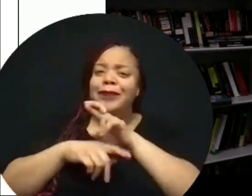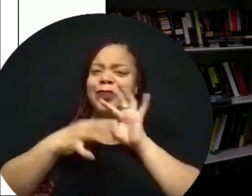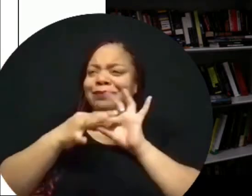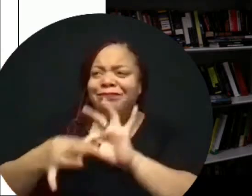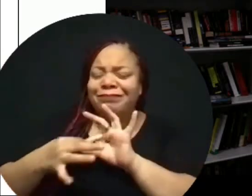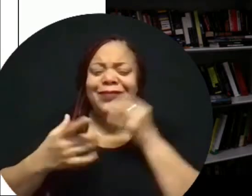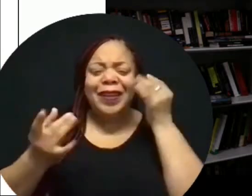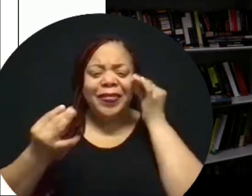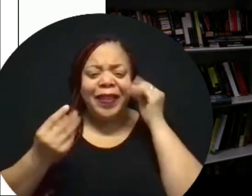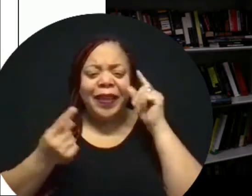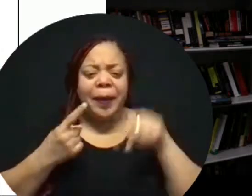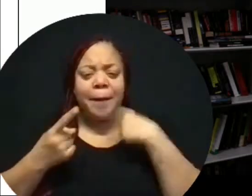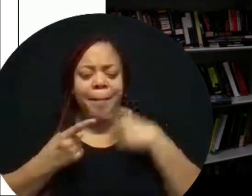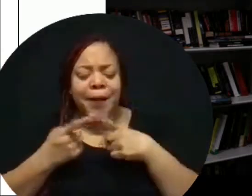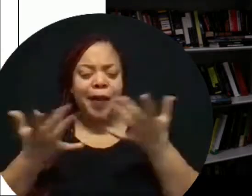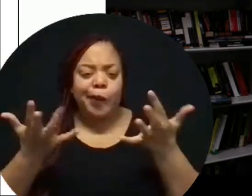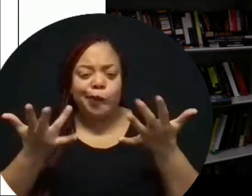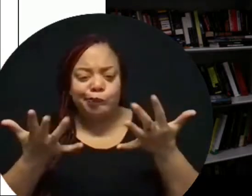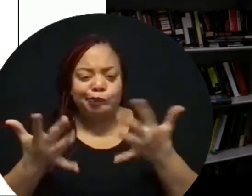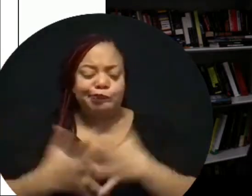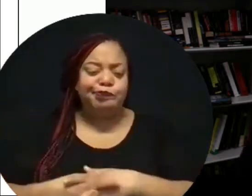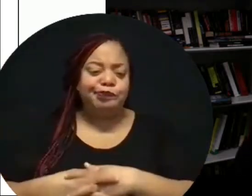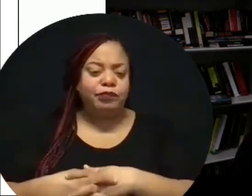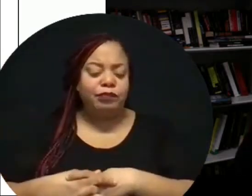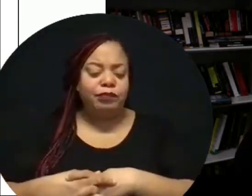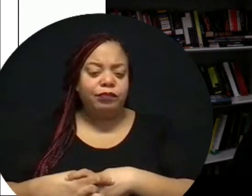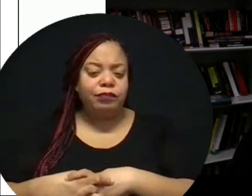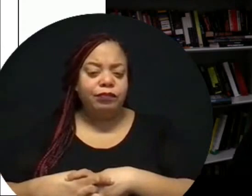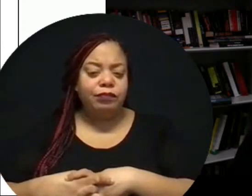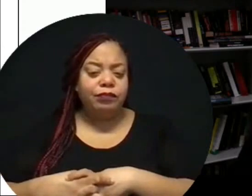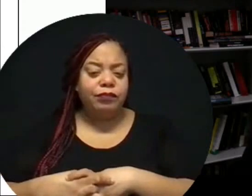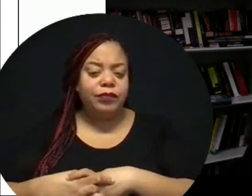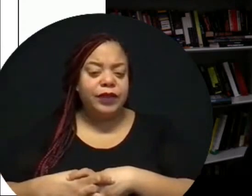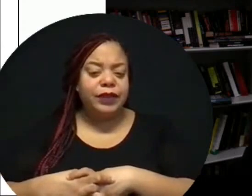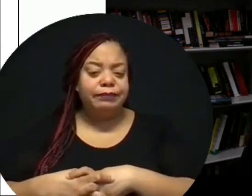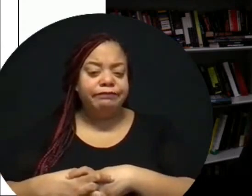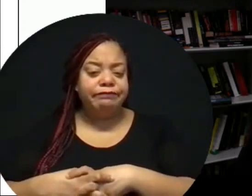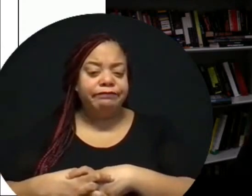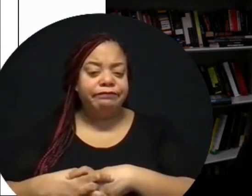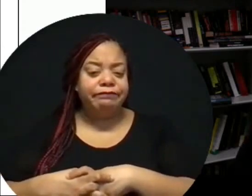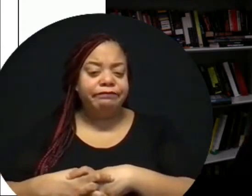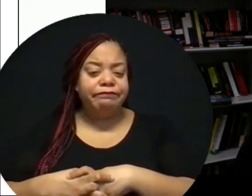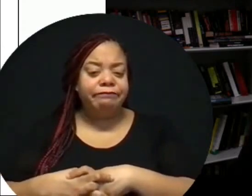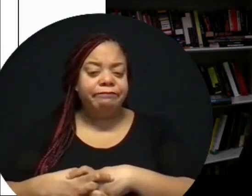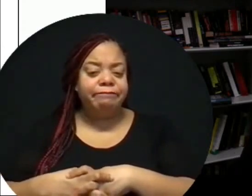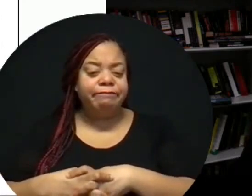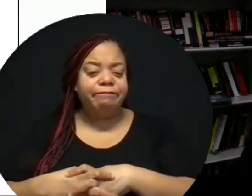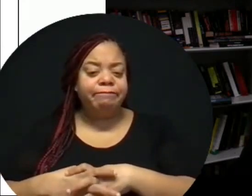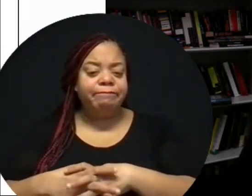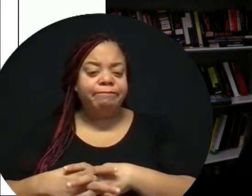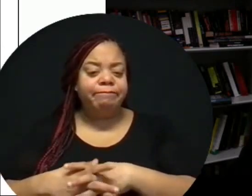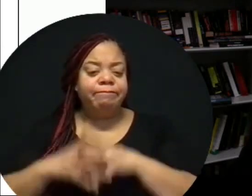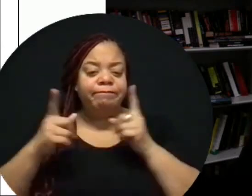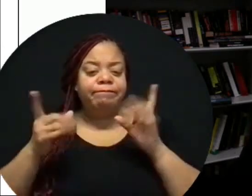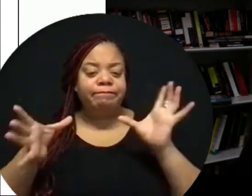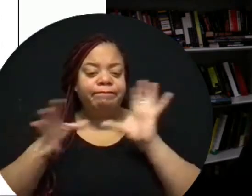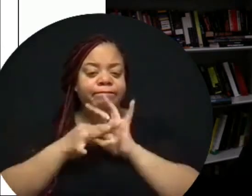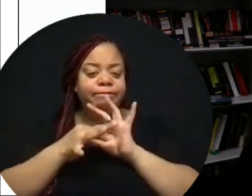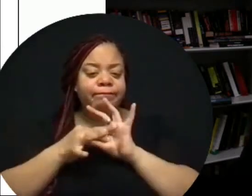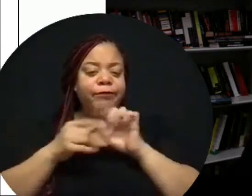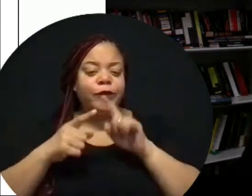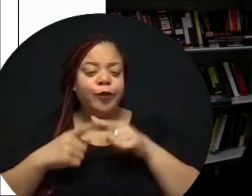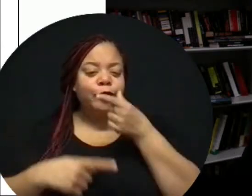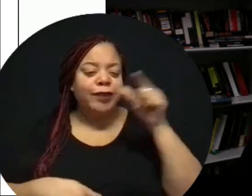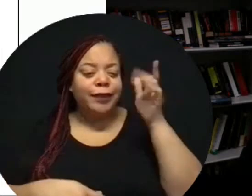how this connects to a green future, a liberatory green future. I want to be clear. I